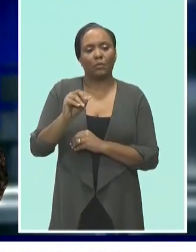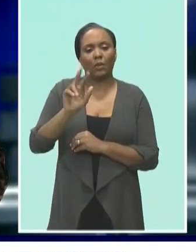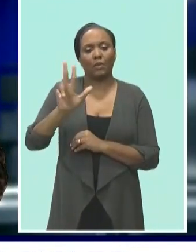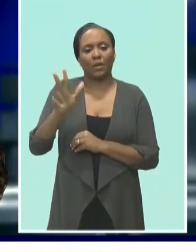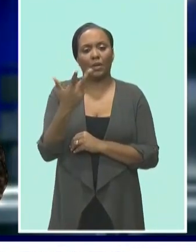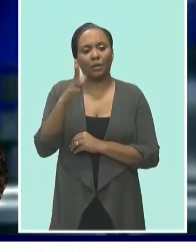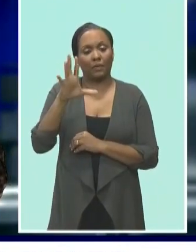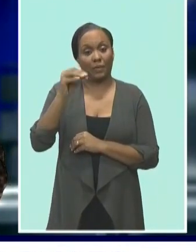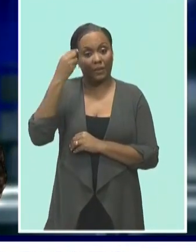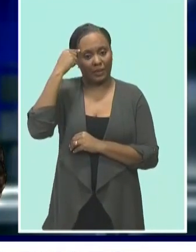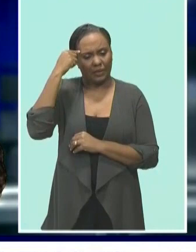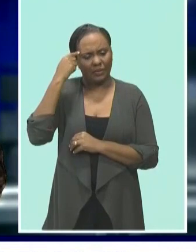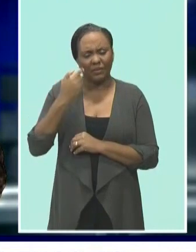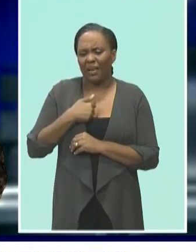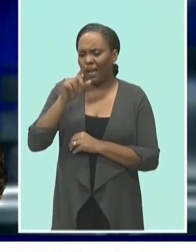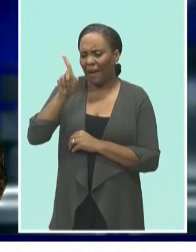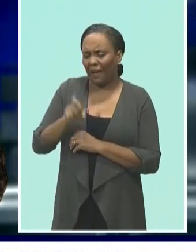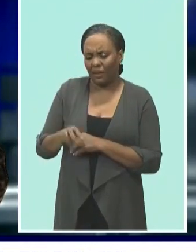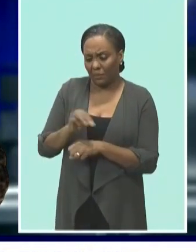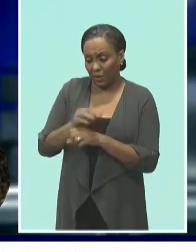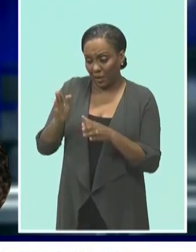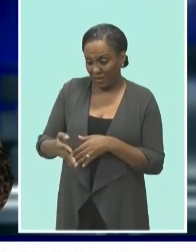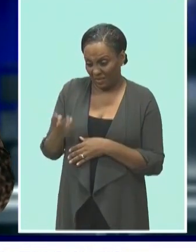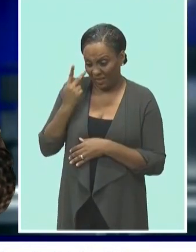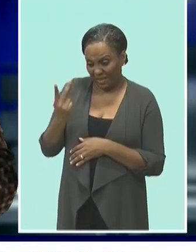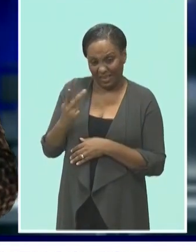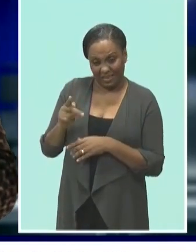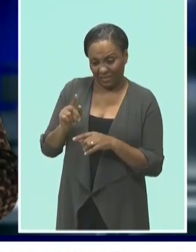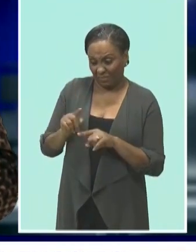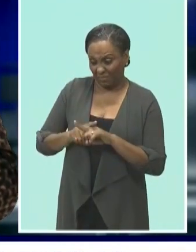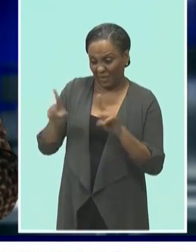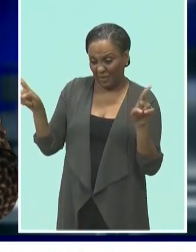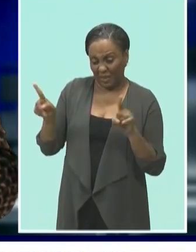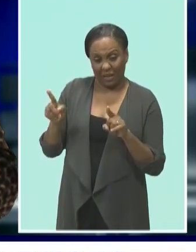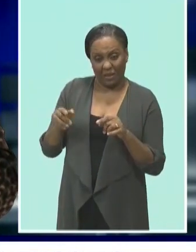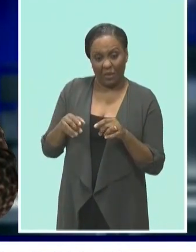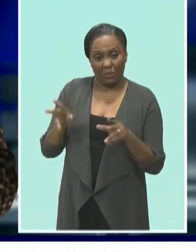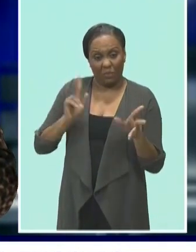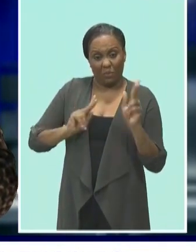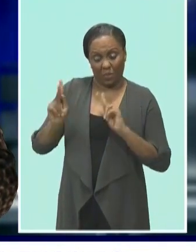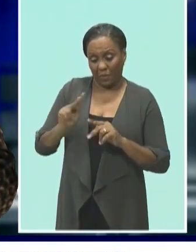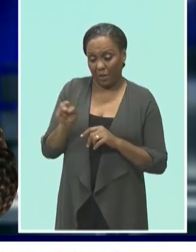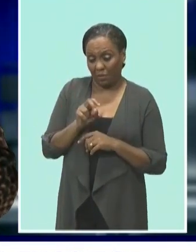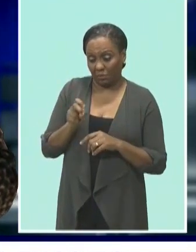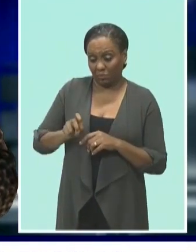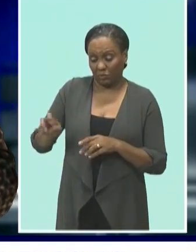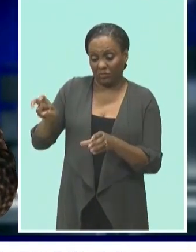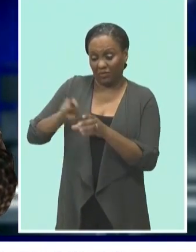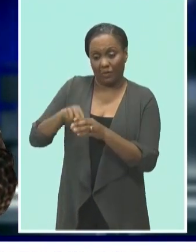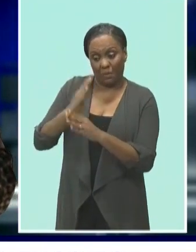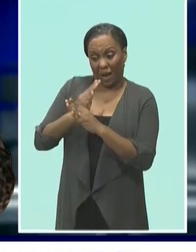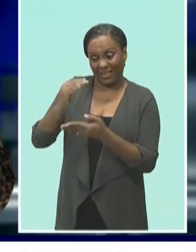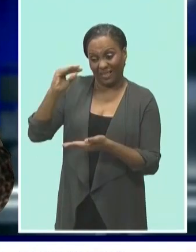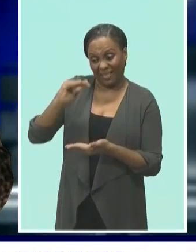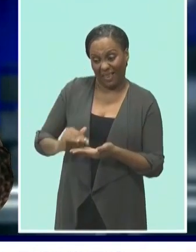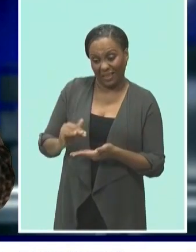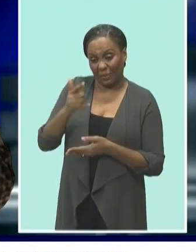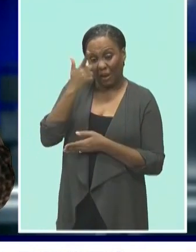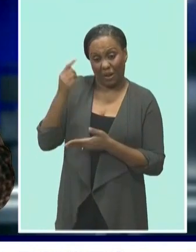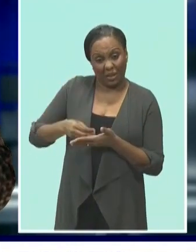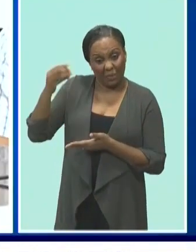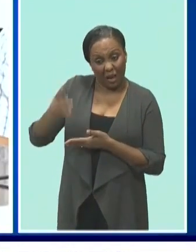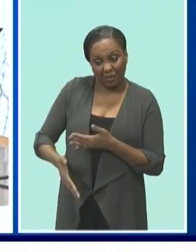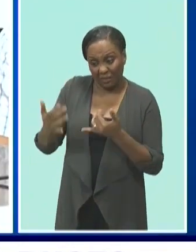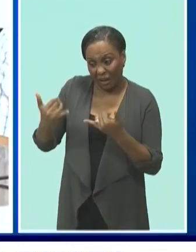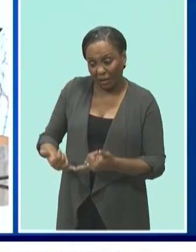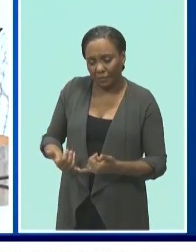So I asked the minister whether they had seen a change in the number of people traveling on public transport. Here's what he had to say.